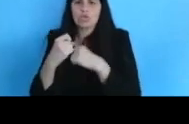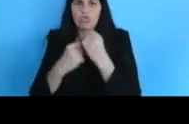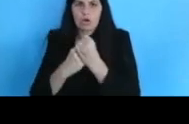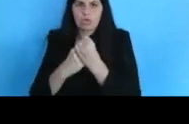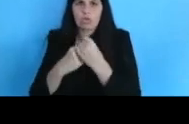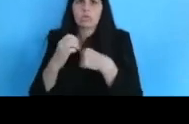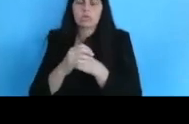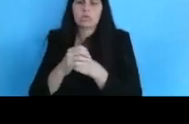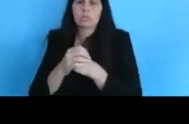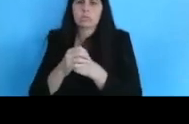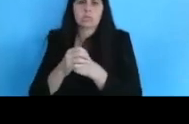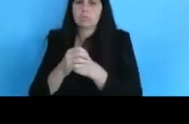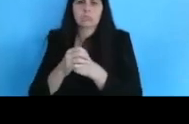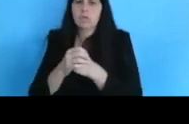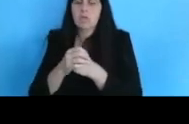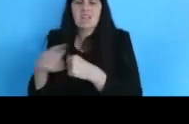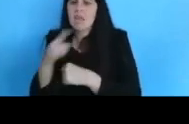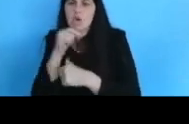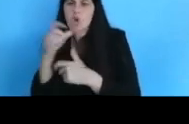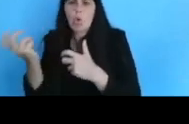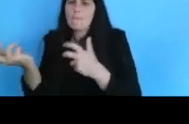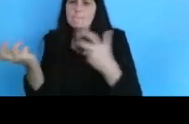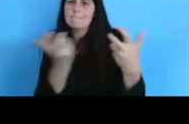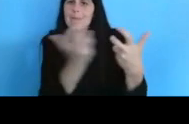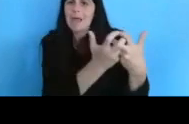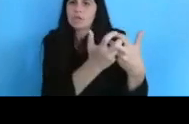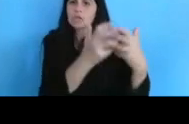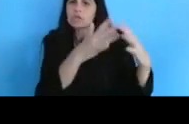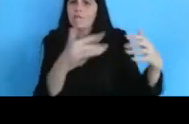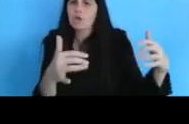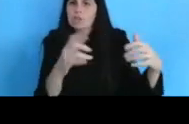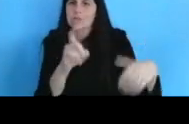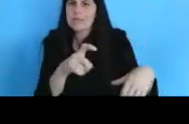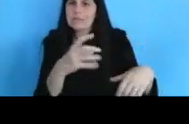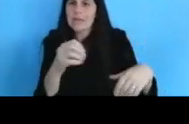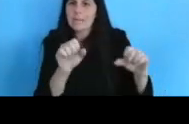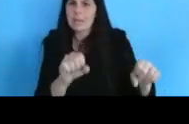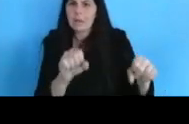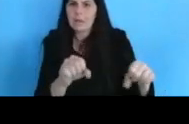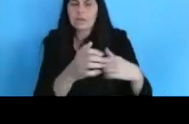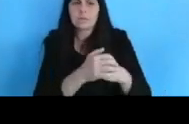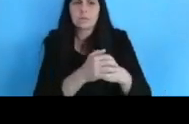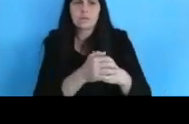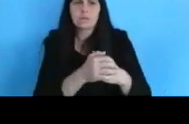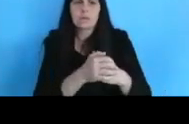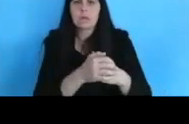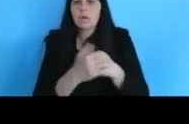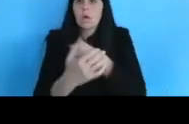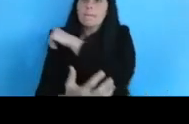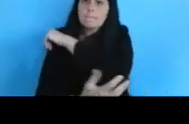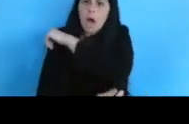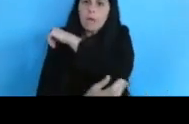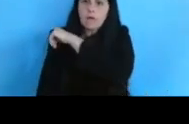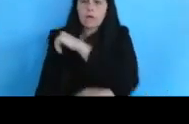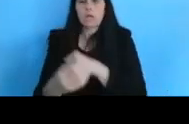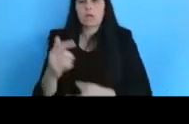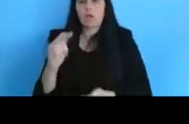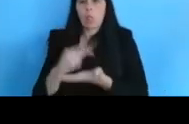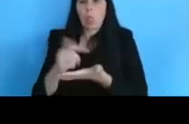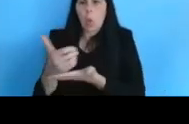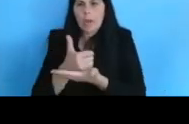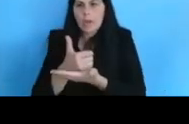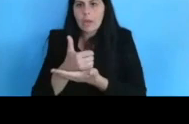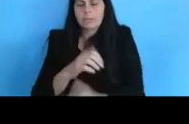to the diverse needs and abilities. Poverty and low income, which